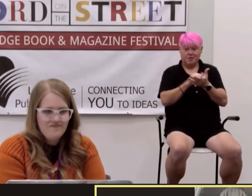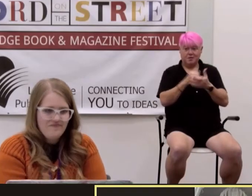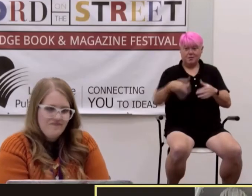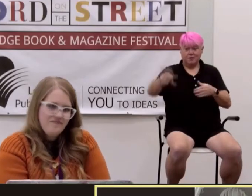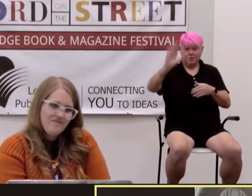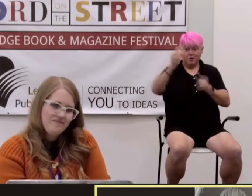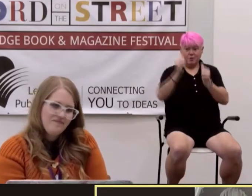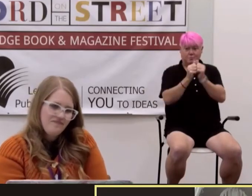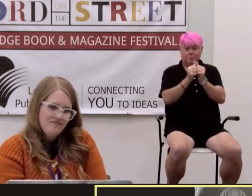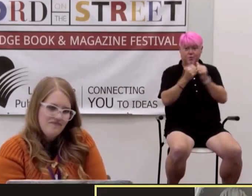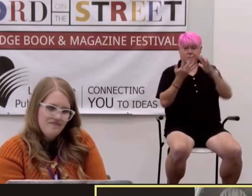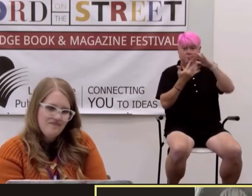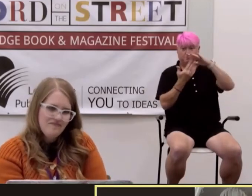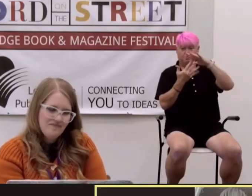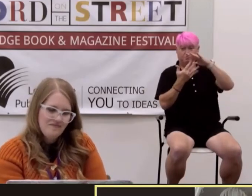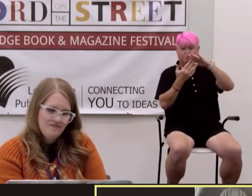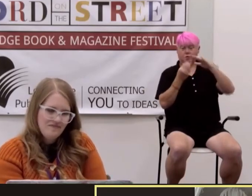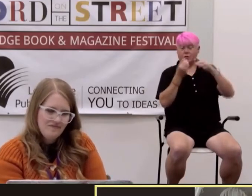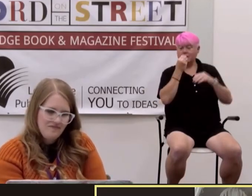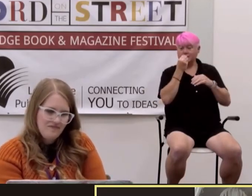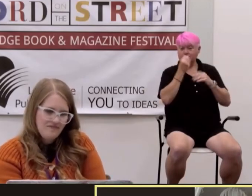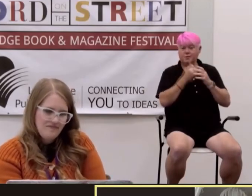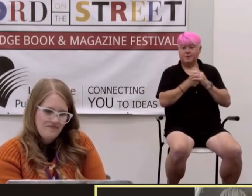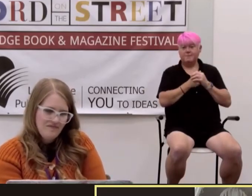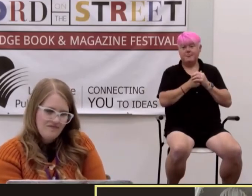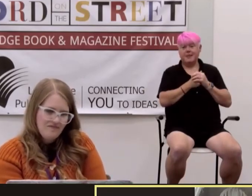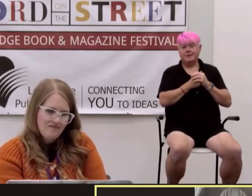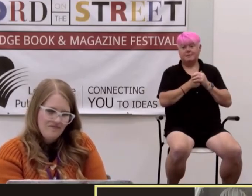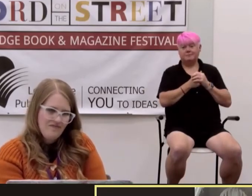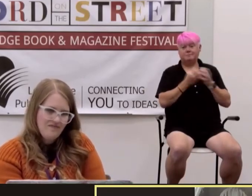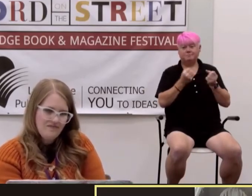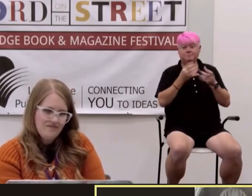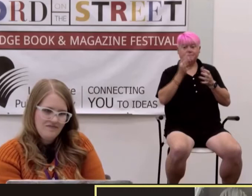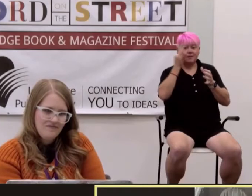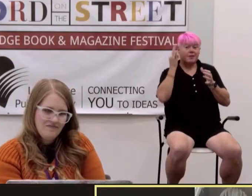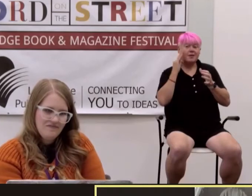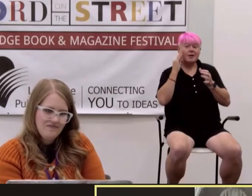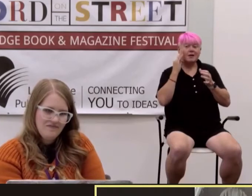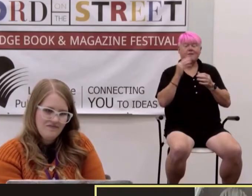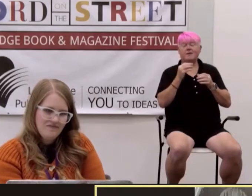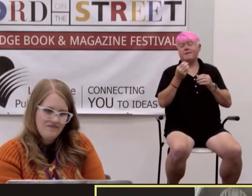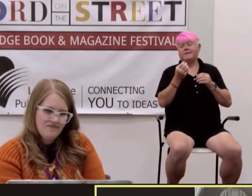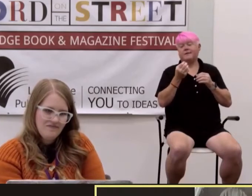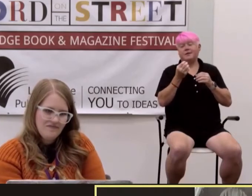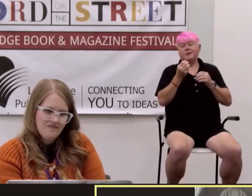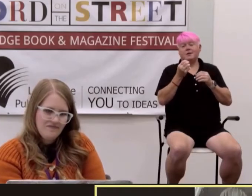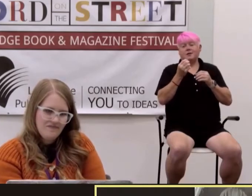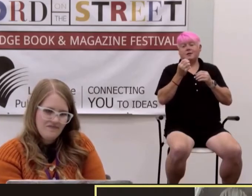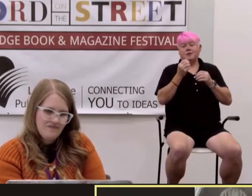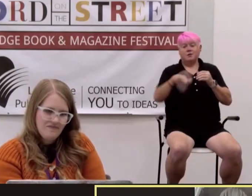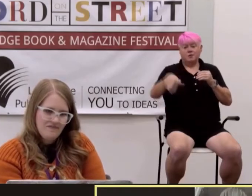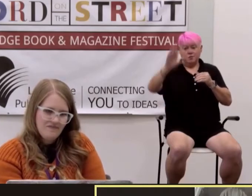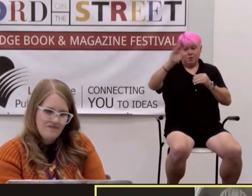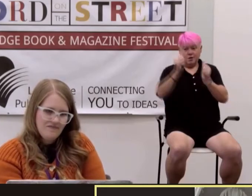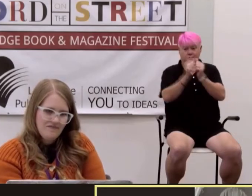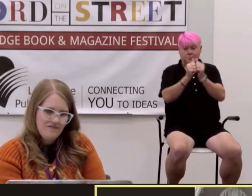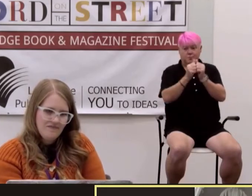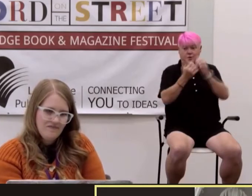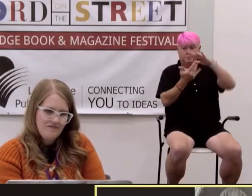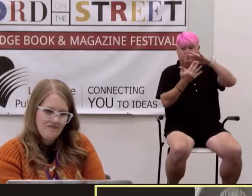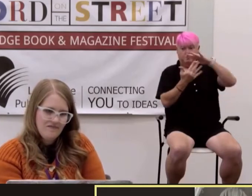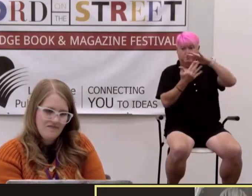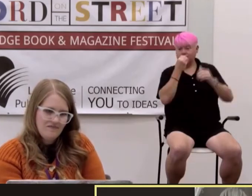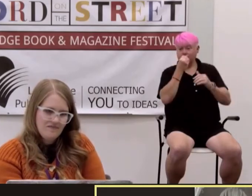food. A lot of Indigenous people have grown up with boiled food. It's delicious. It's amazing. It's